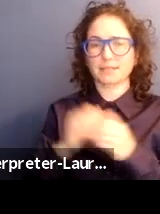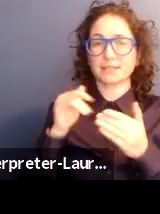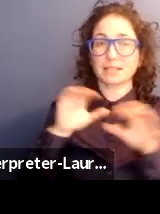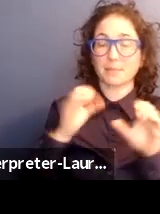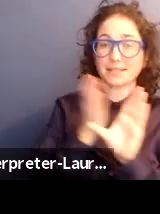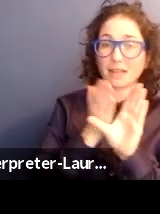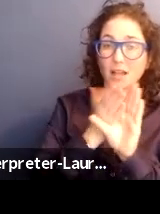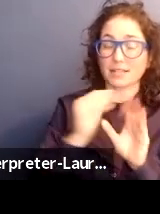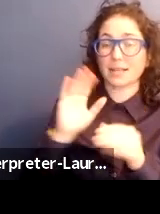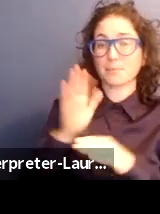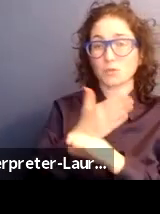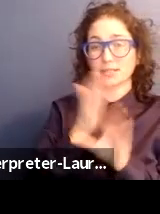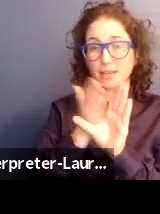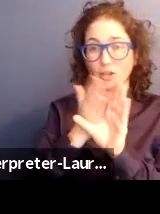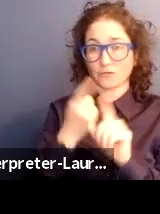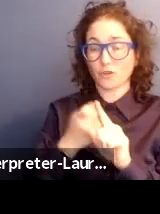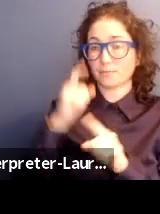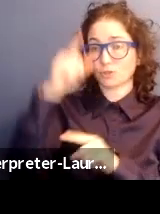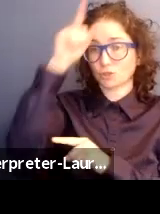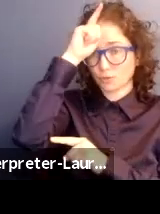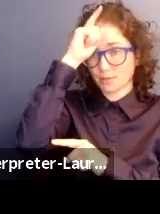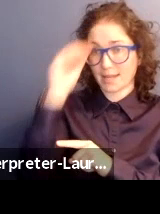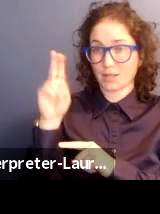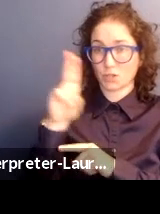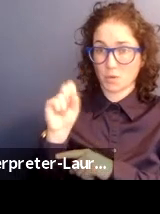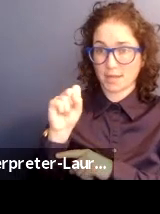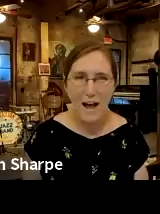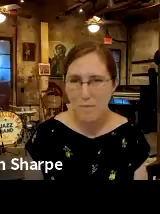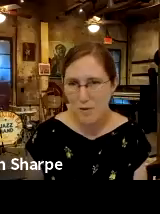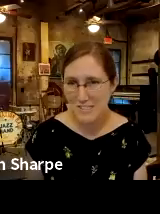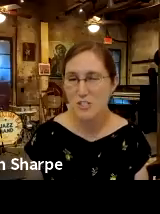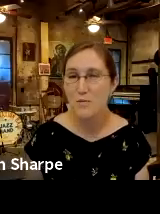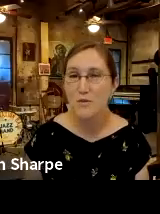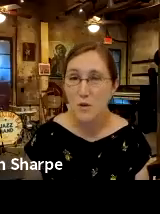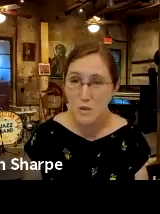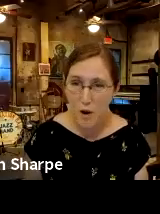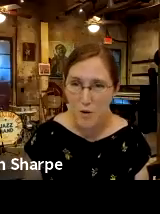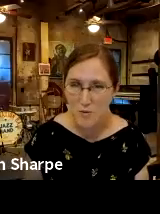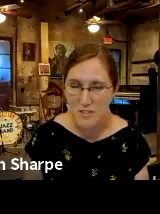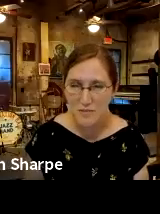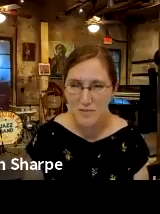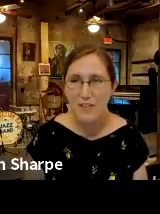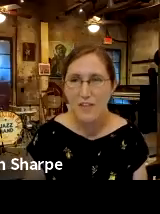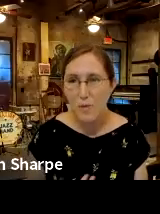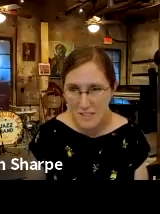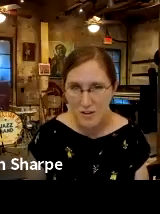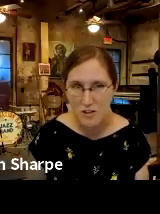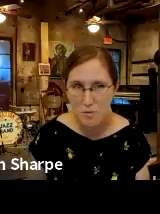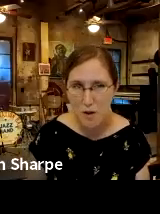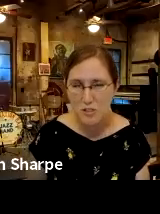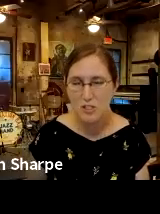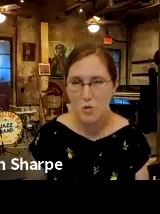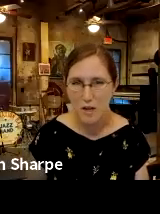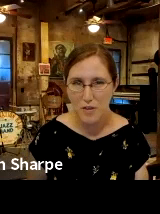music psychologists from Germany and the United States, the question of why people listen to music was posed. And their